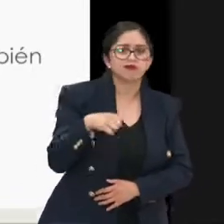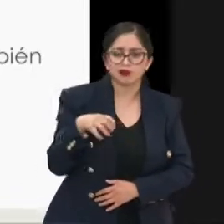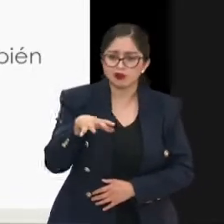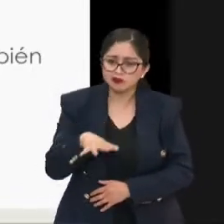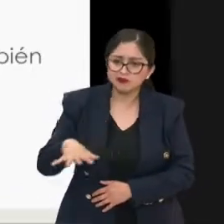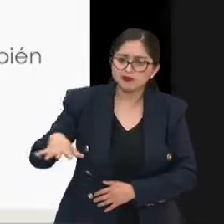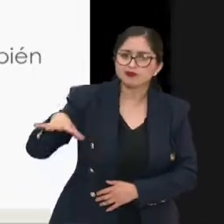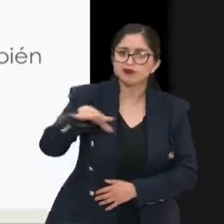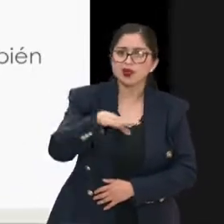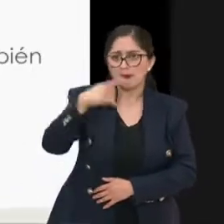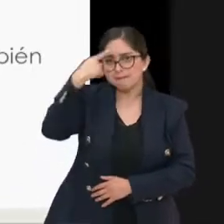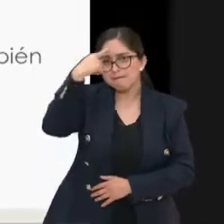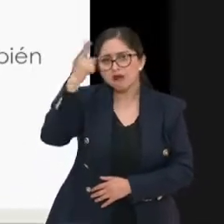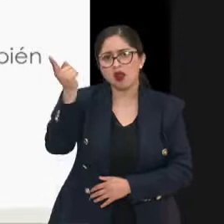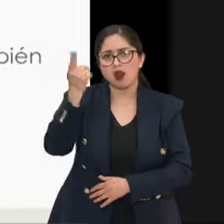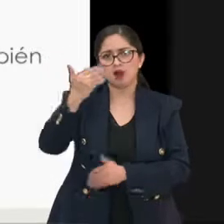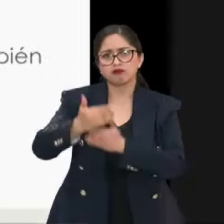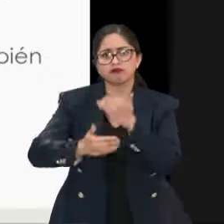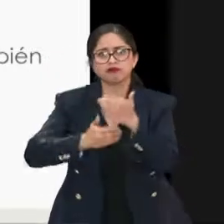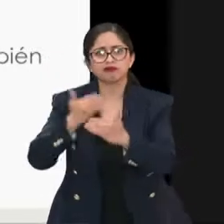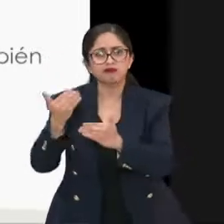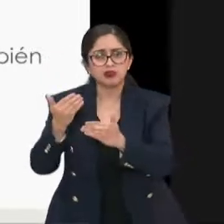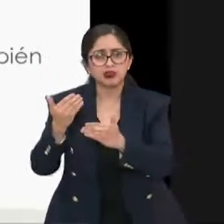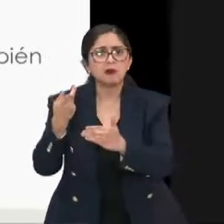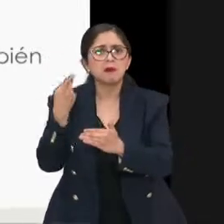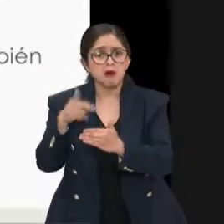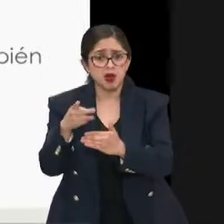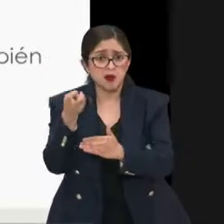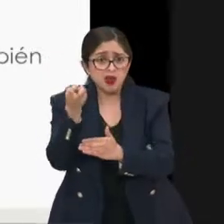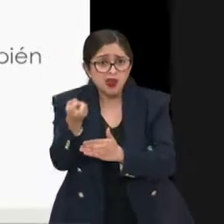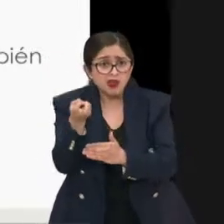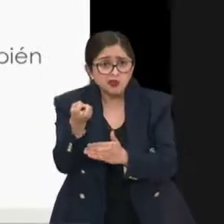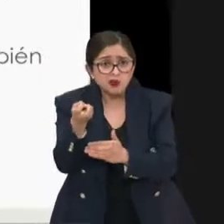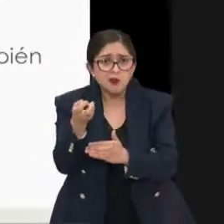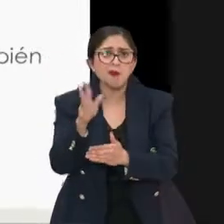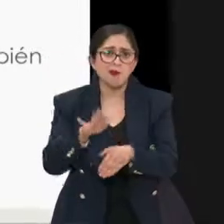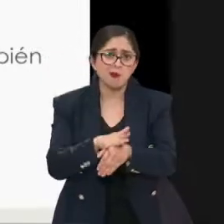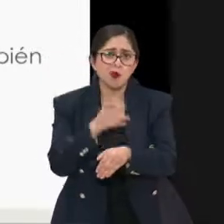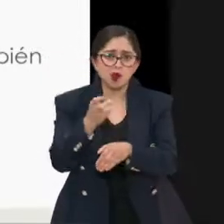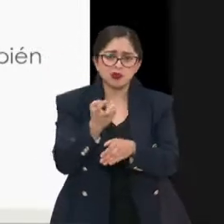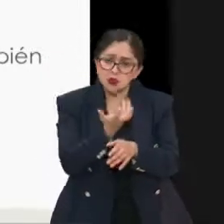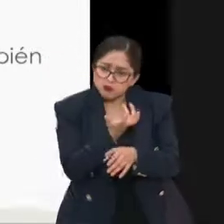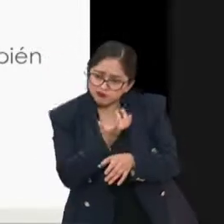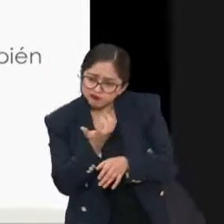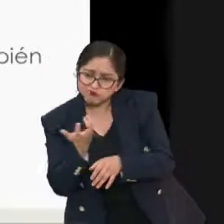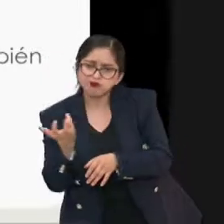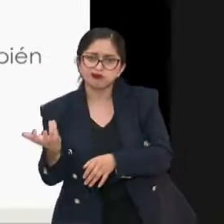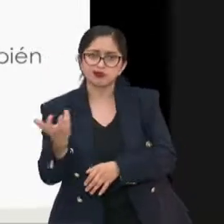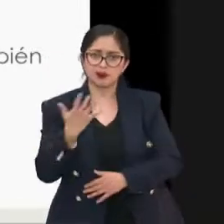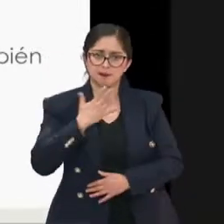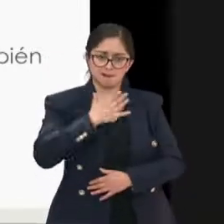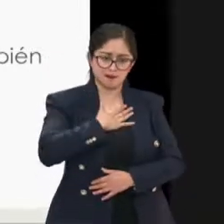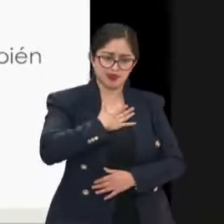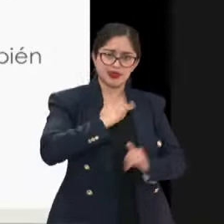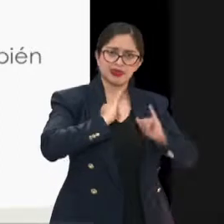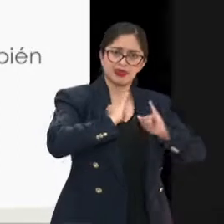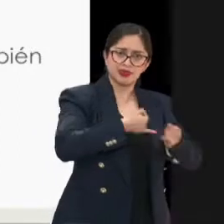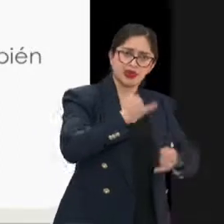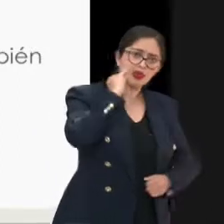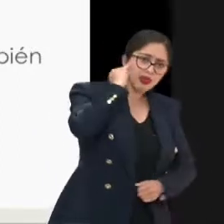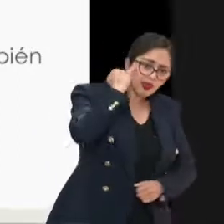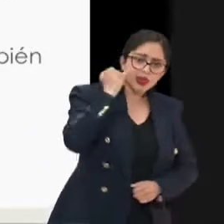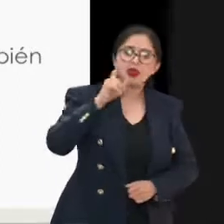take ownership of the space for construction. And we have this. There is a positive correlation